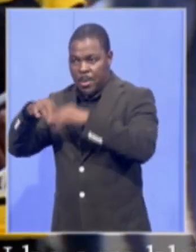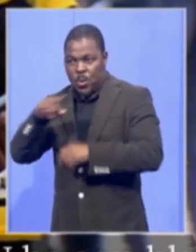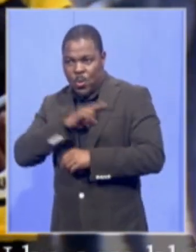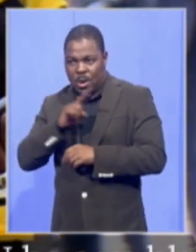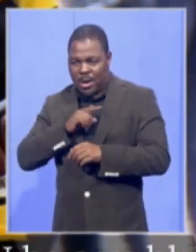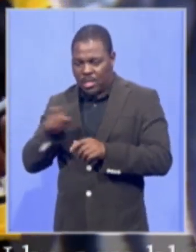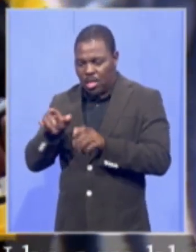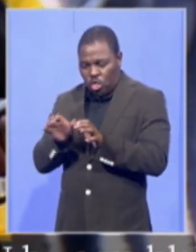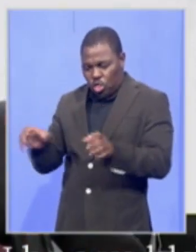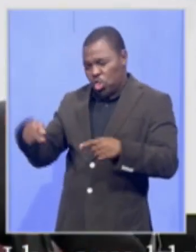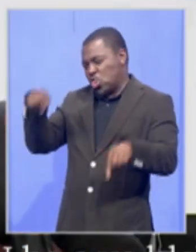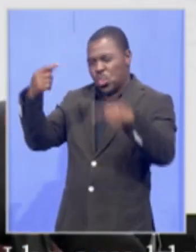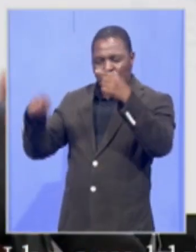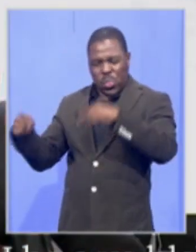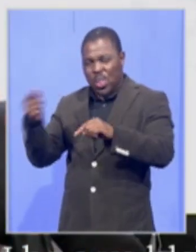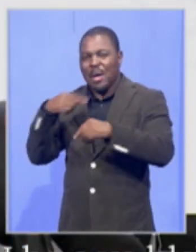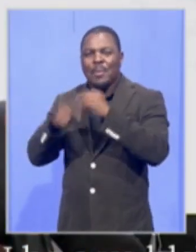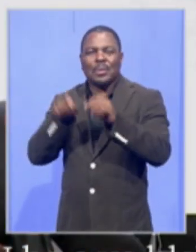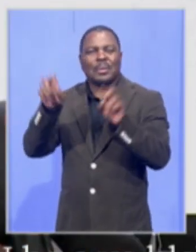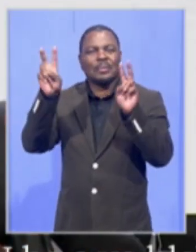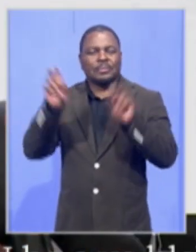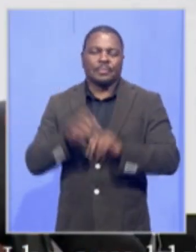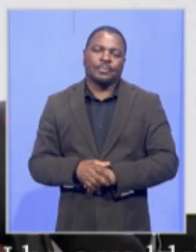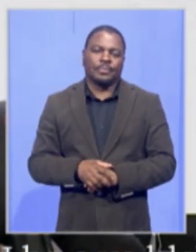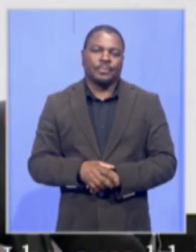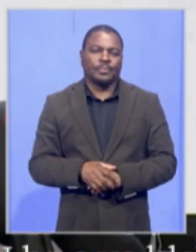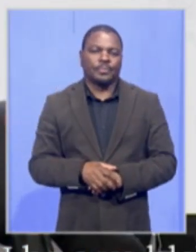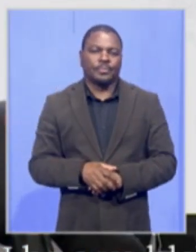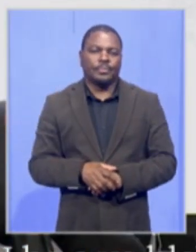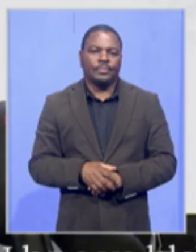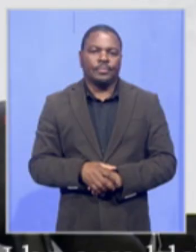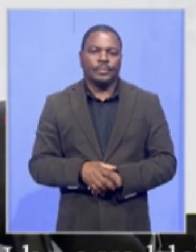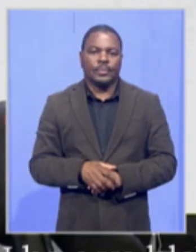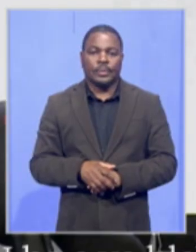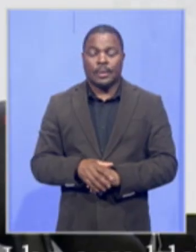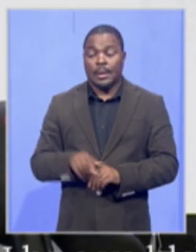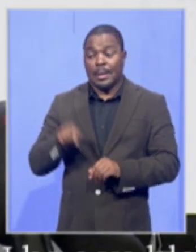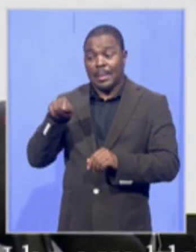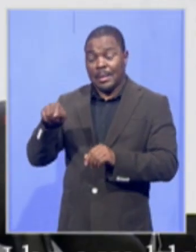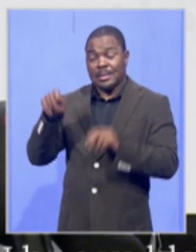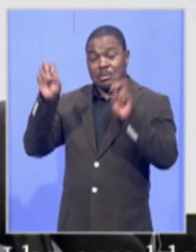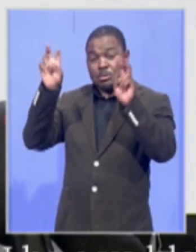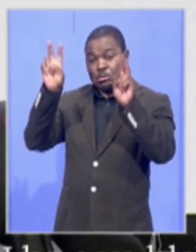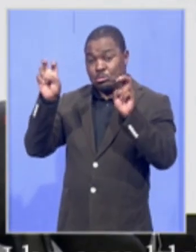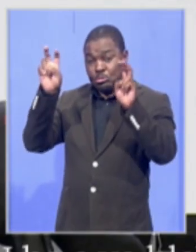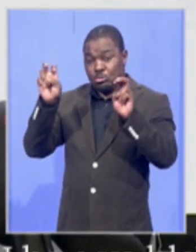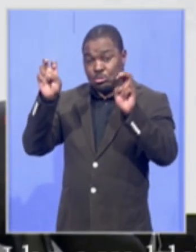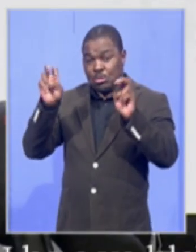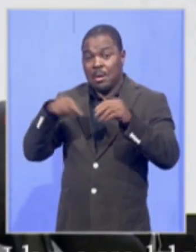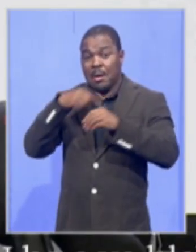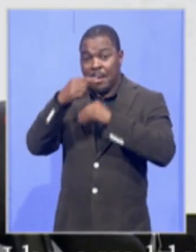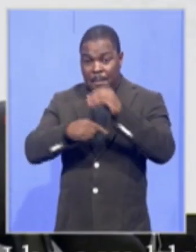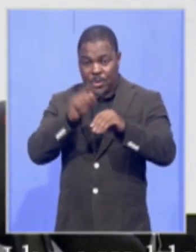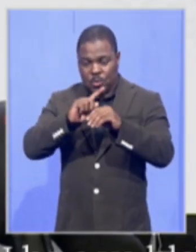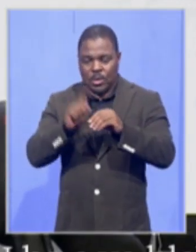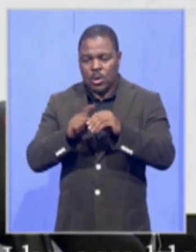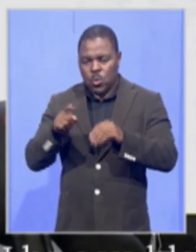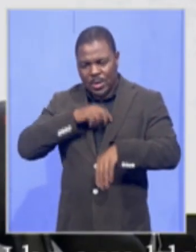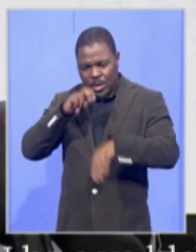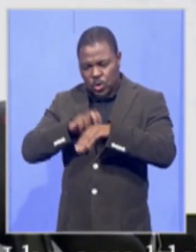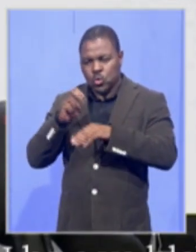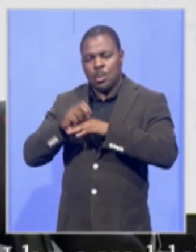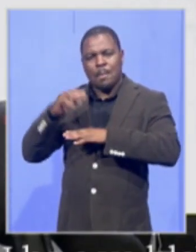maqulwana ka hara mokga. The mobilization on this particular matter, which is about strengthening and